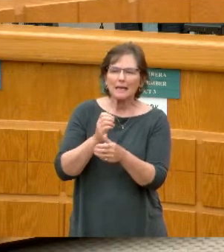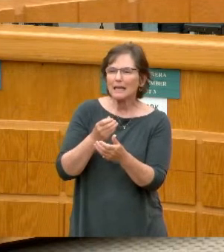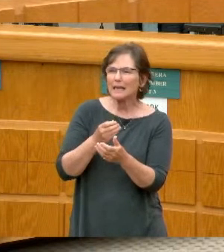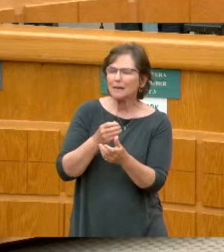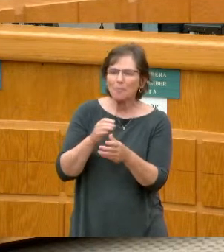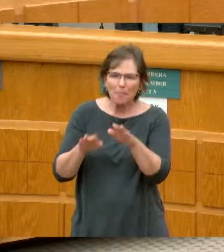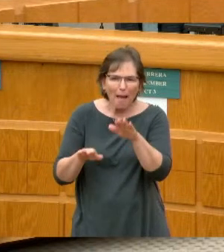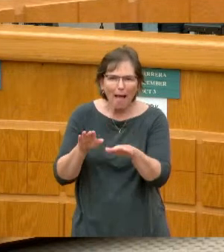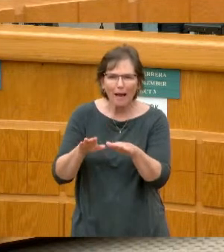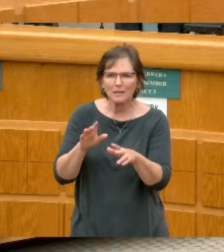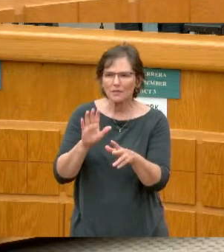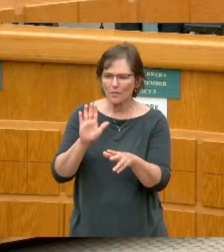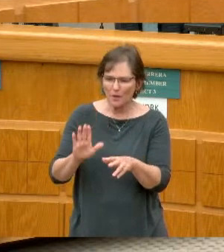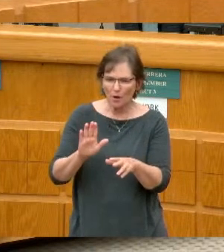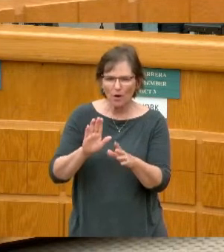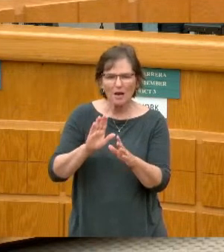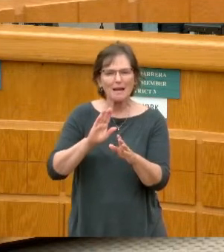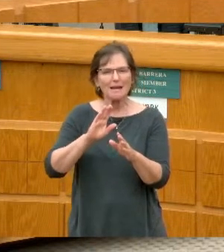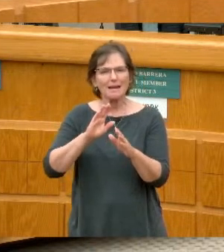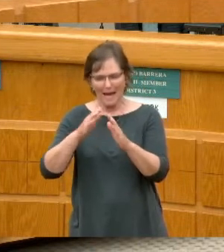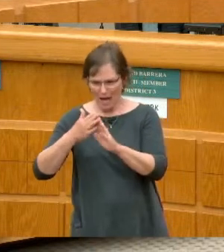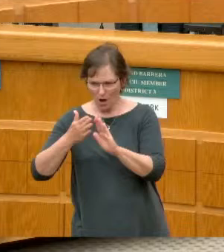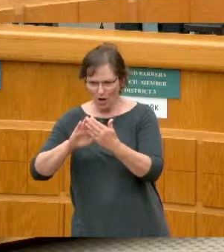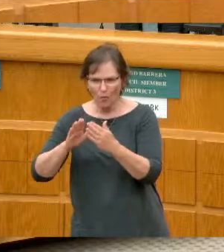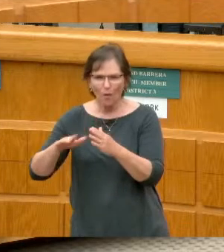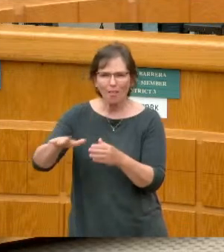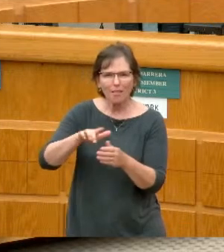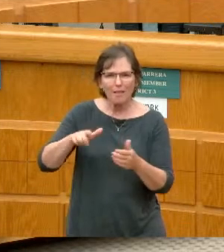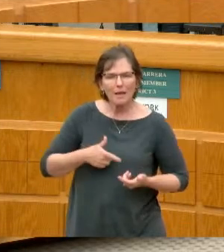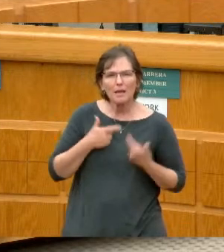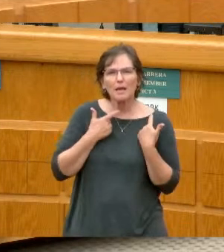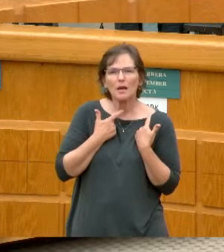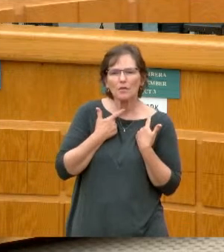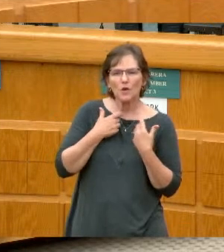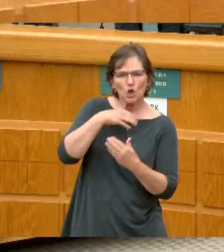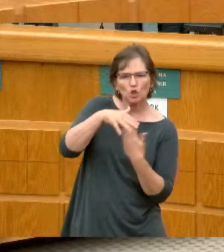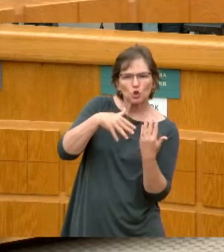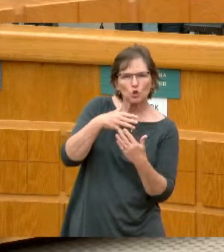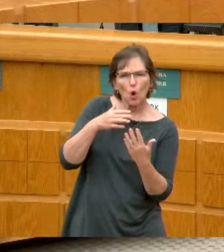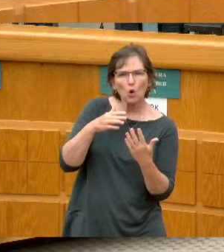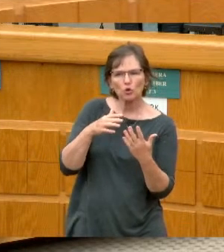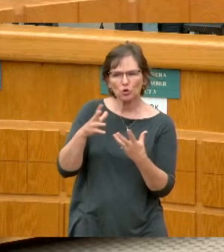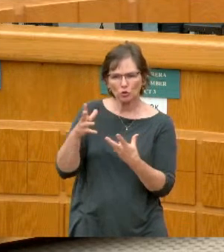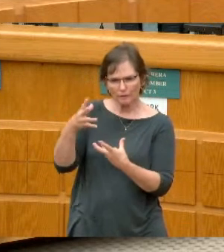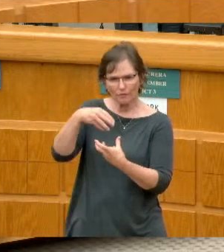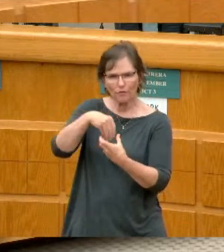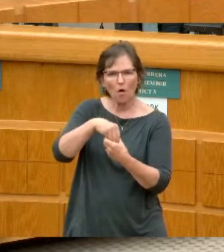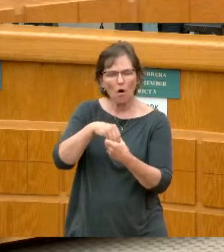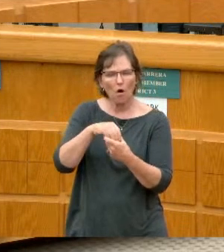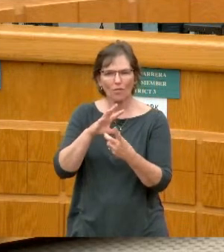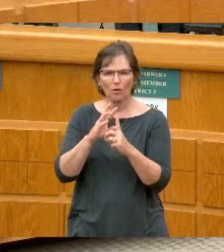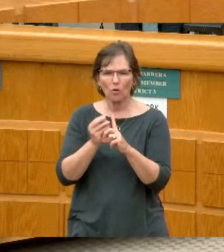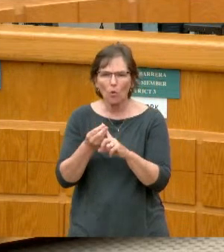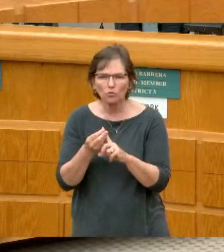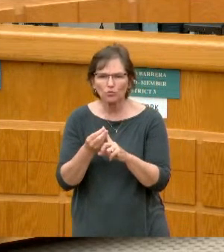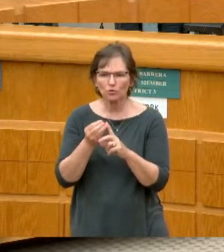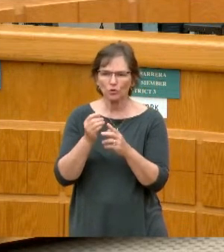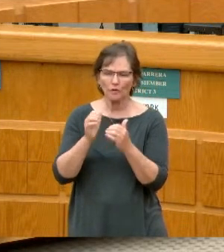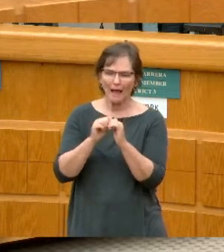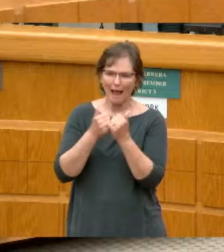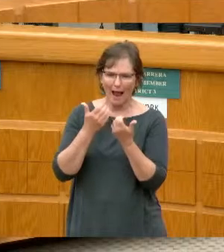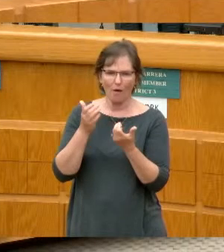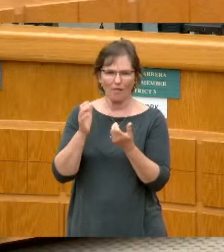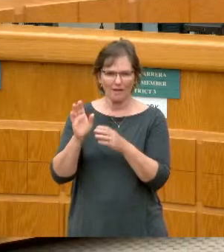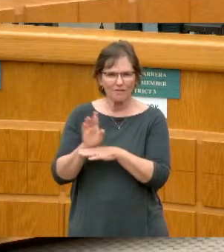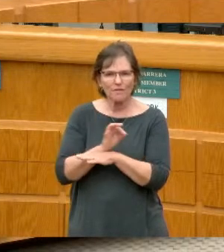medical conditions like the ones you know about, diabetes, emphysema, but also looking at the social determinants